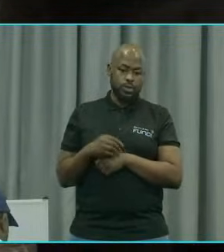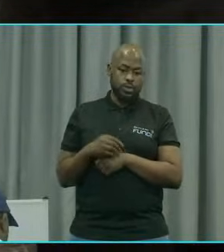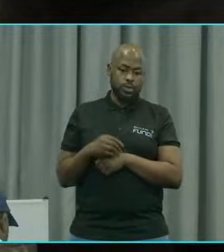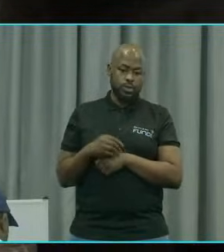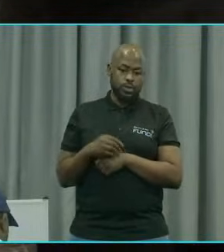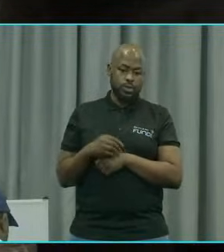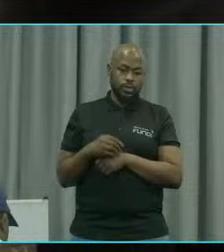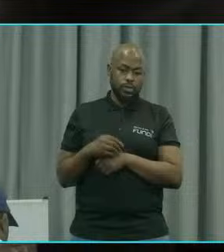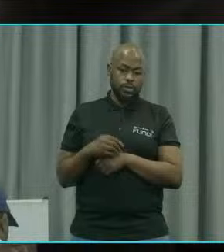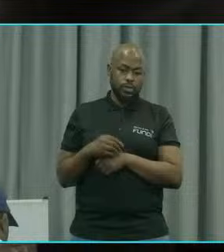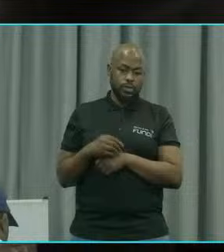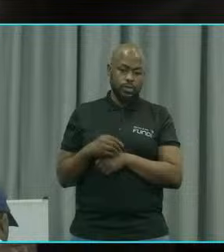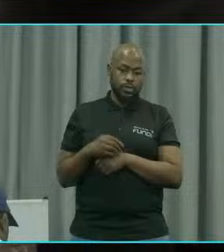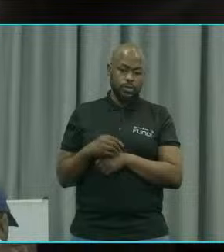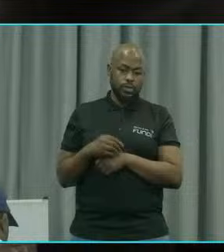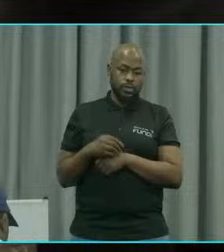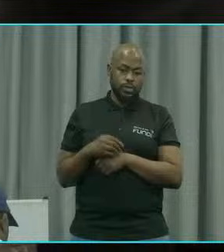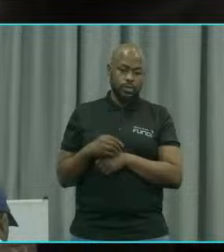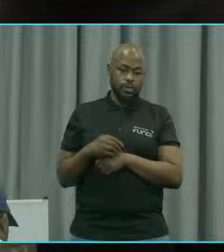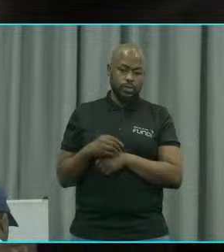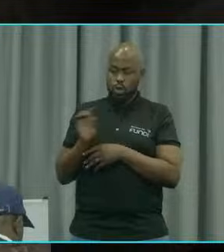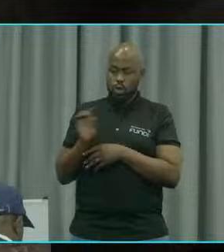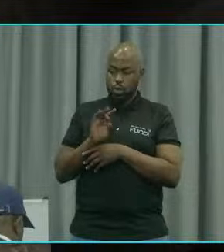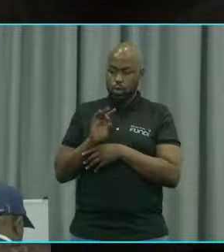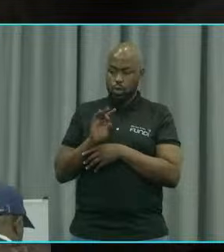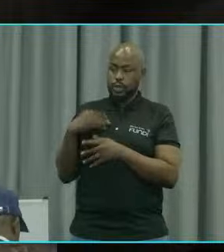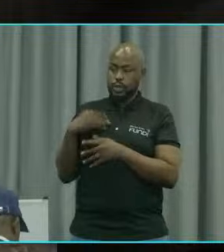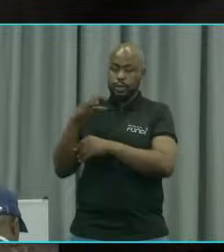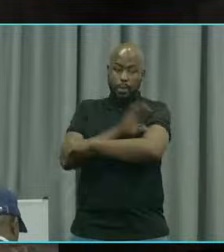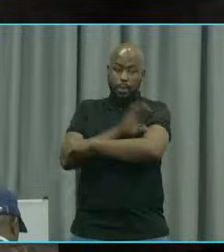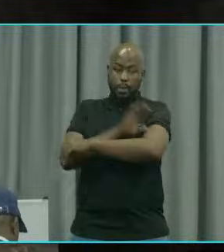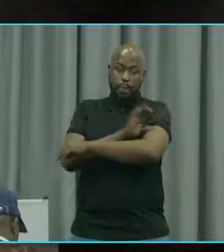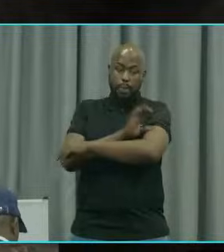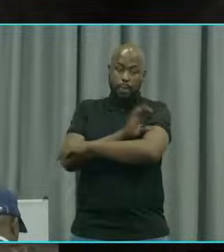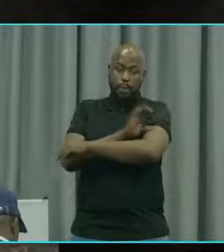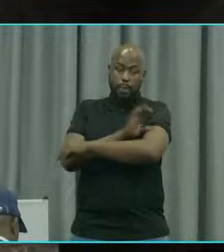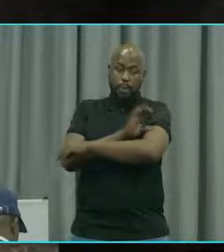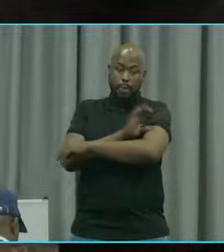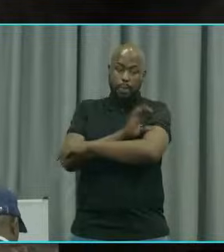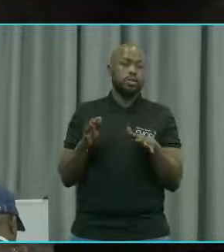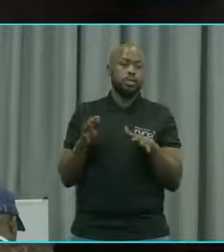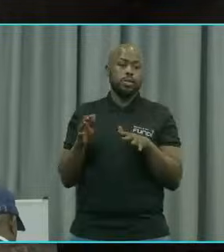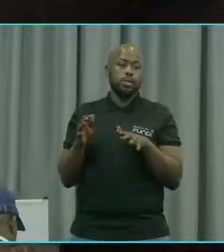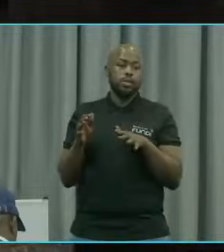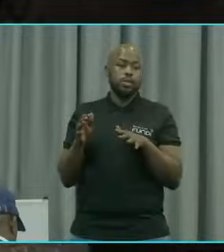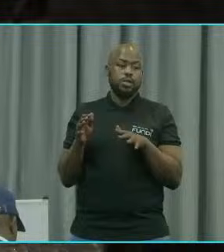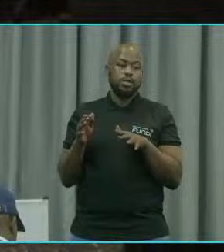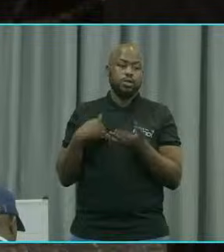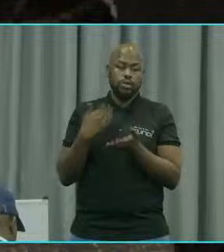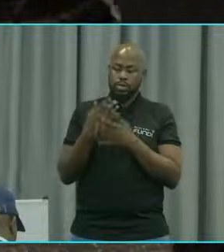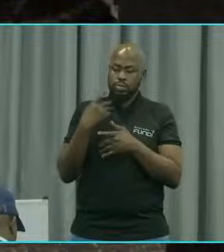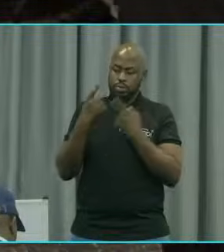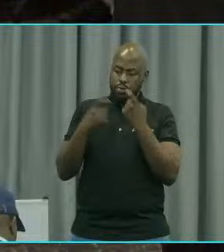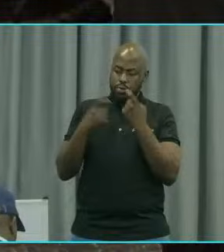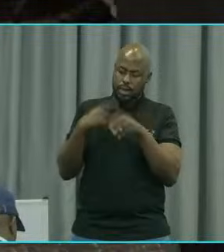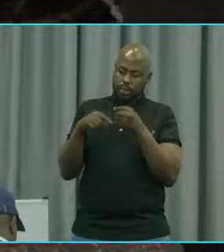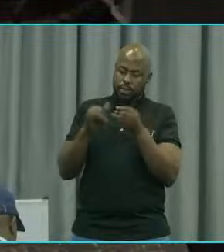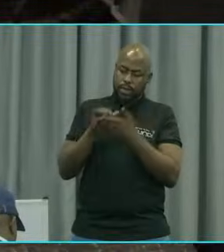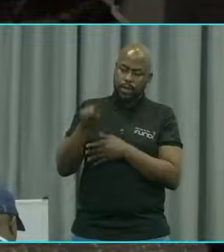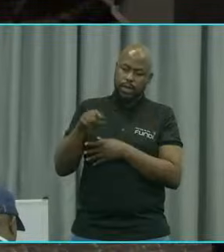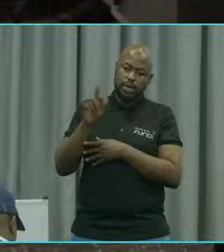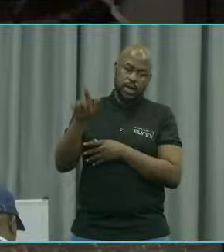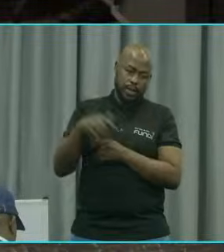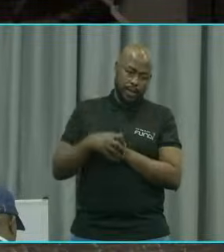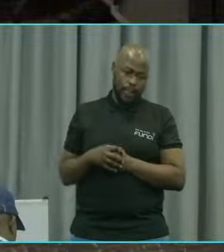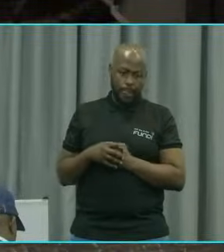funding, and once you've actually allocated that funding actually, you cannot come actually afterwards and come and complain about it actually afterwards. And that is what